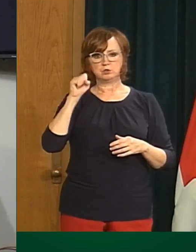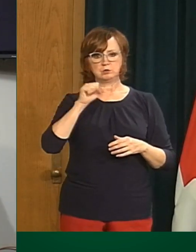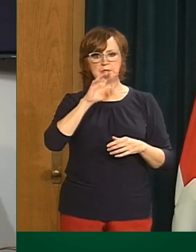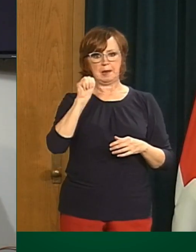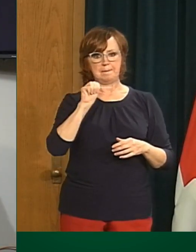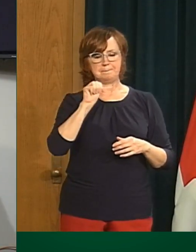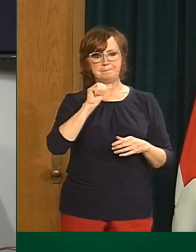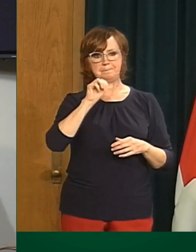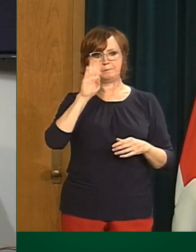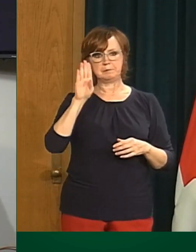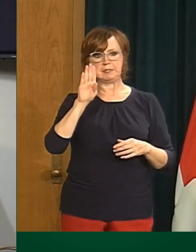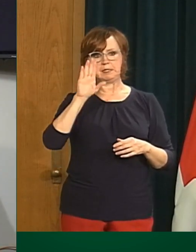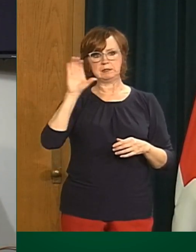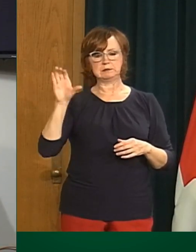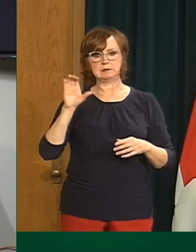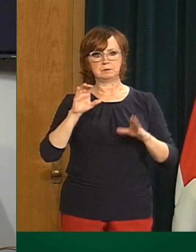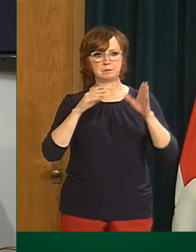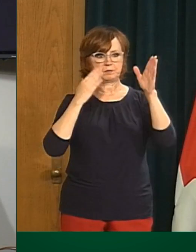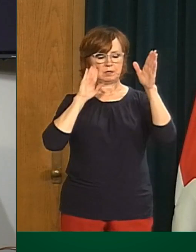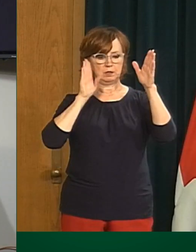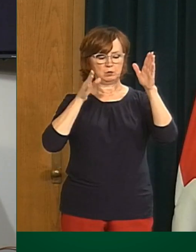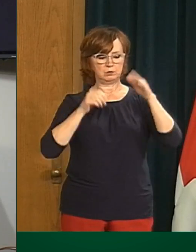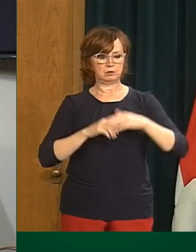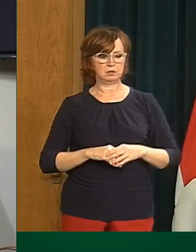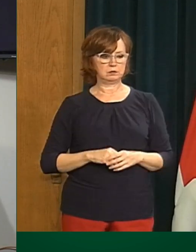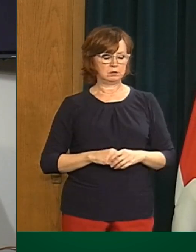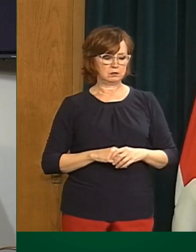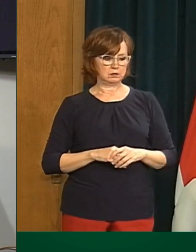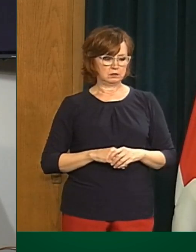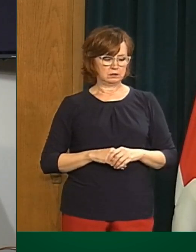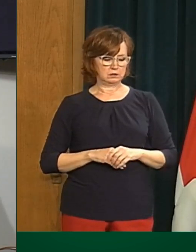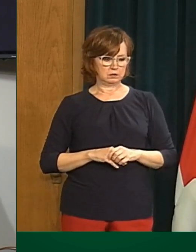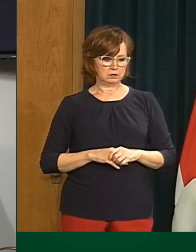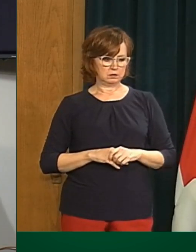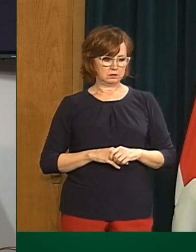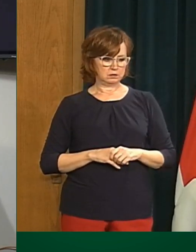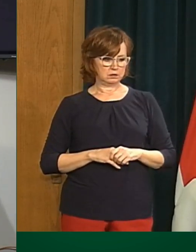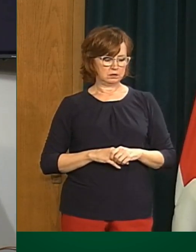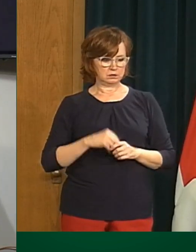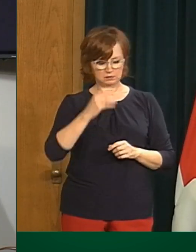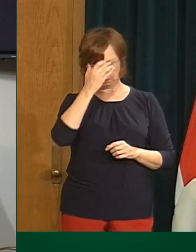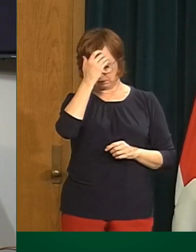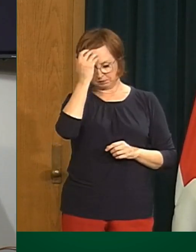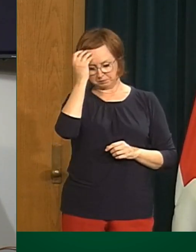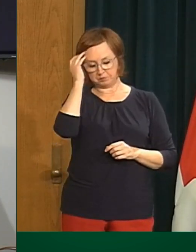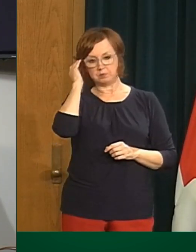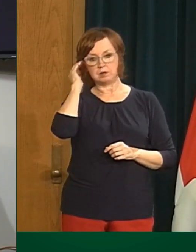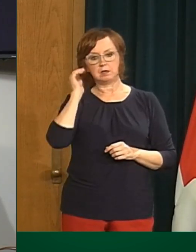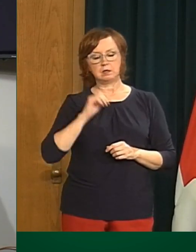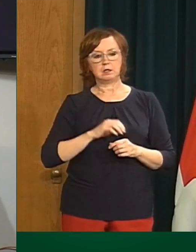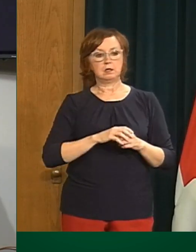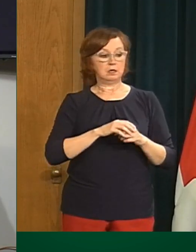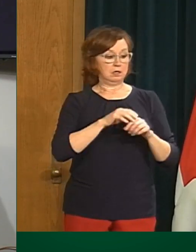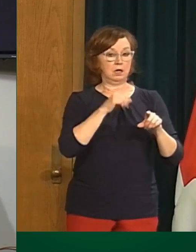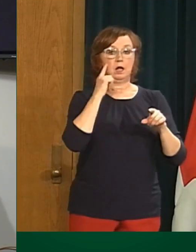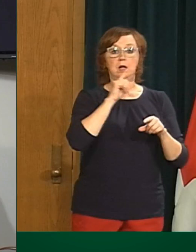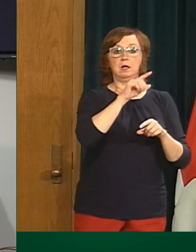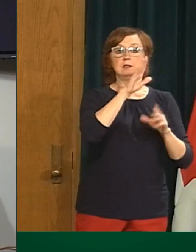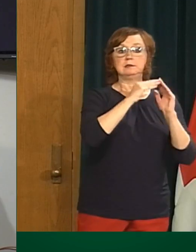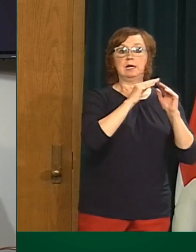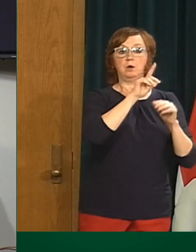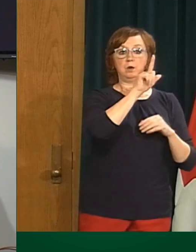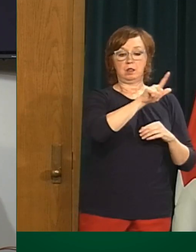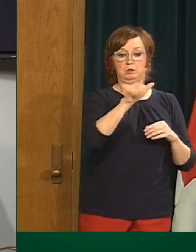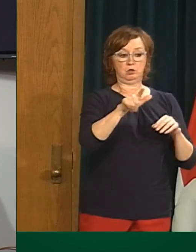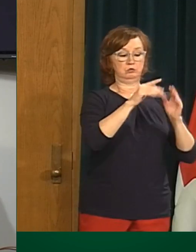MBC. Yeah, good afternoon. I'm wondering about the level of testing that you're looking at doing in La Loche and whether you